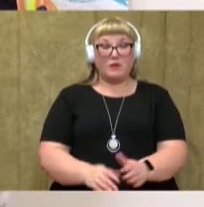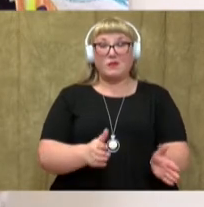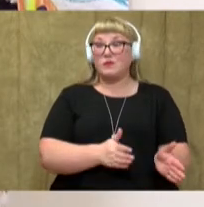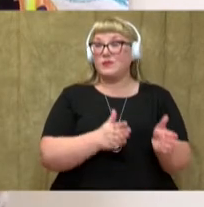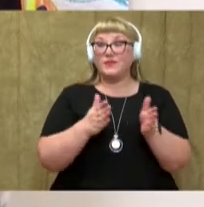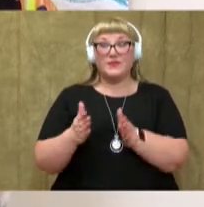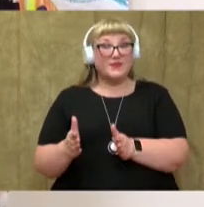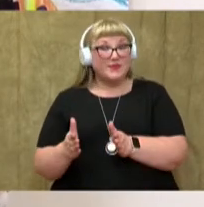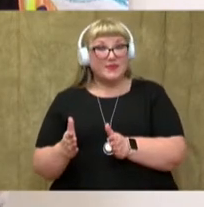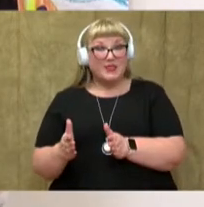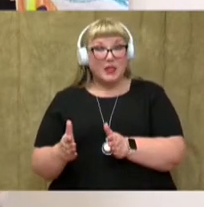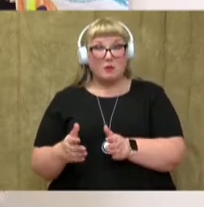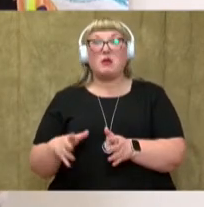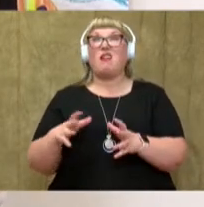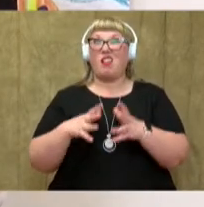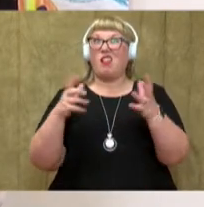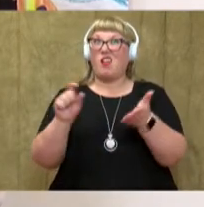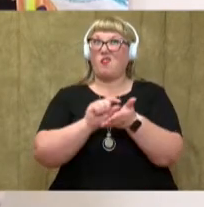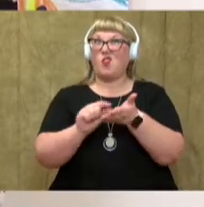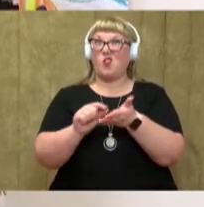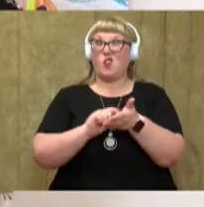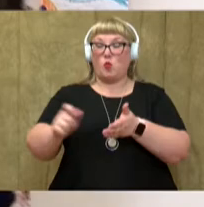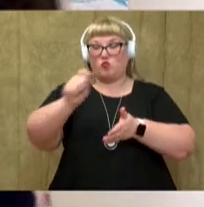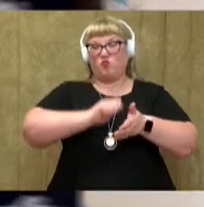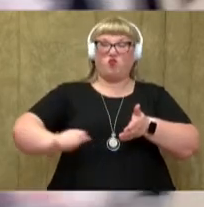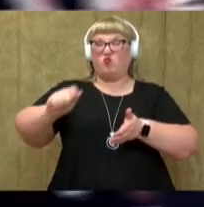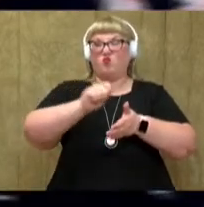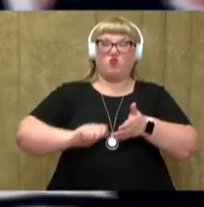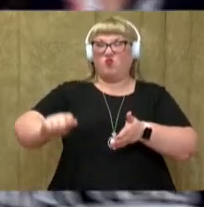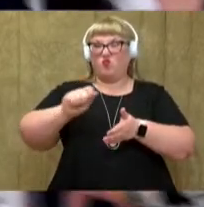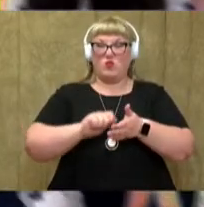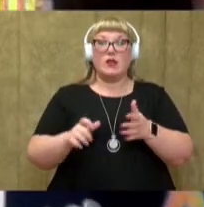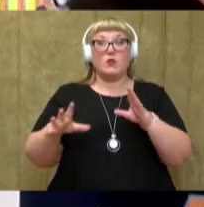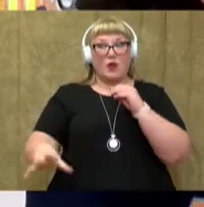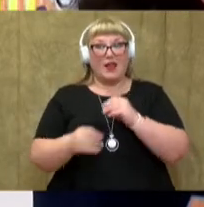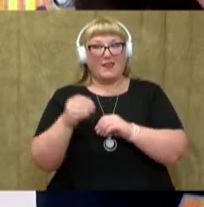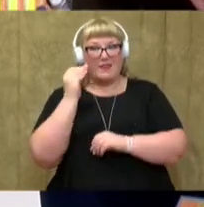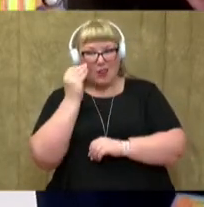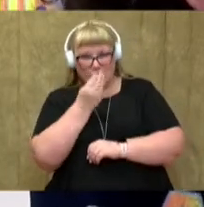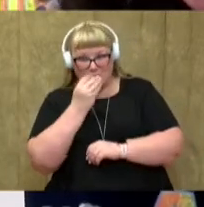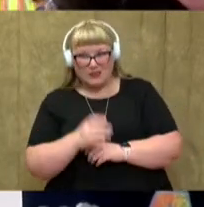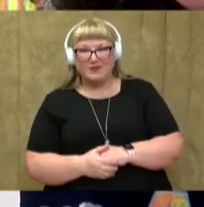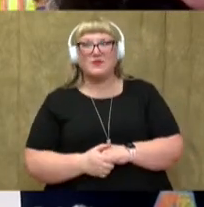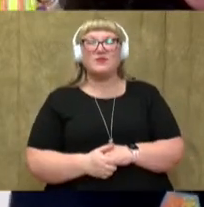I'm just going to put a bunch of glue right here so I can add my flowers.